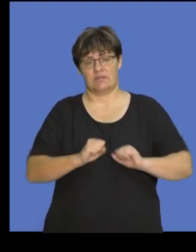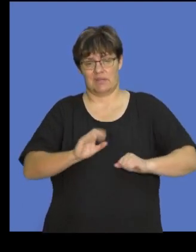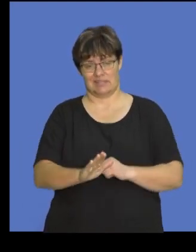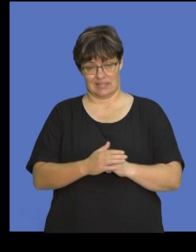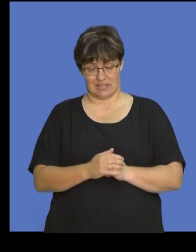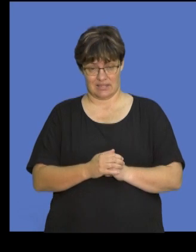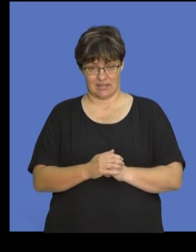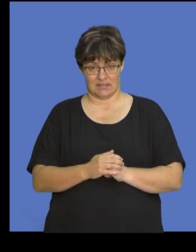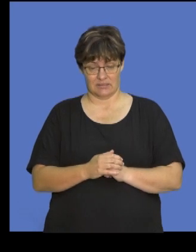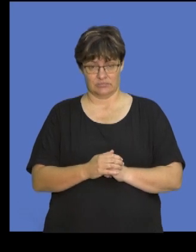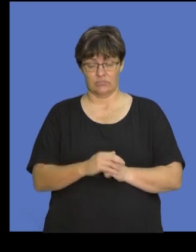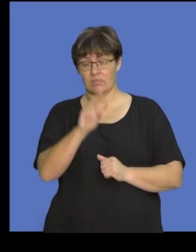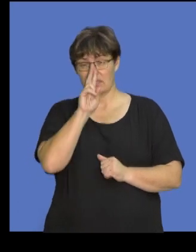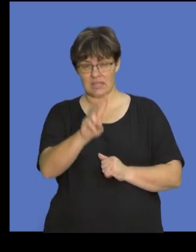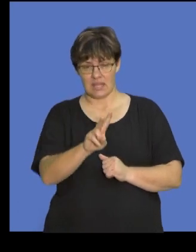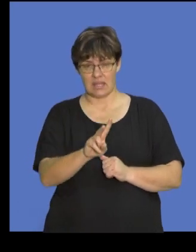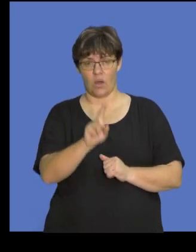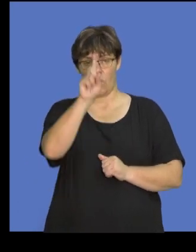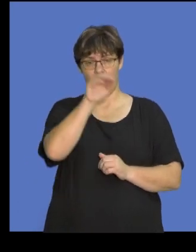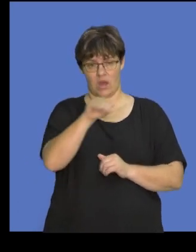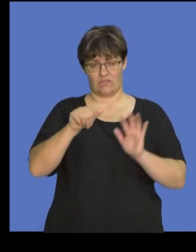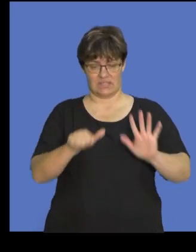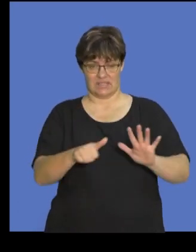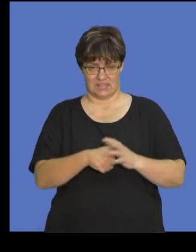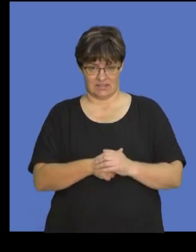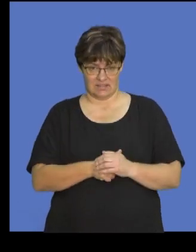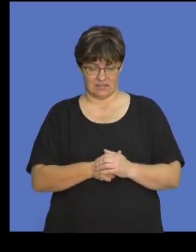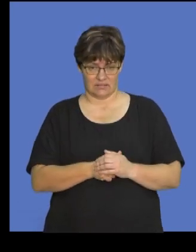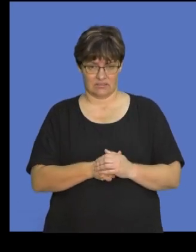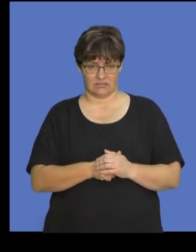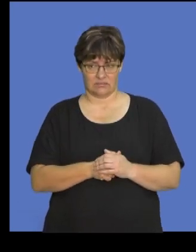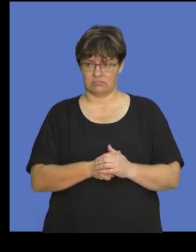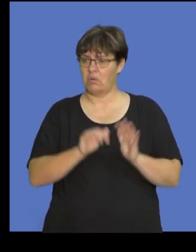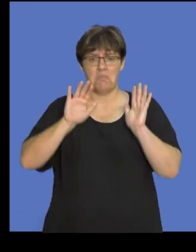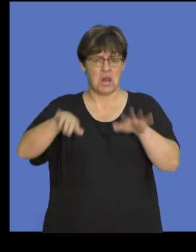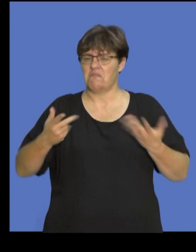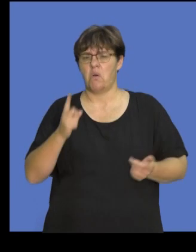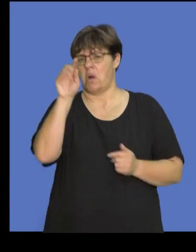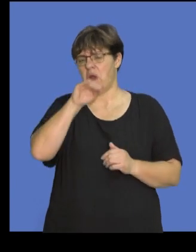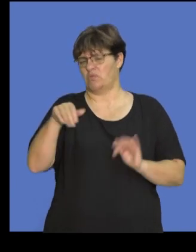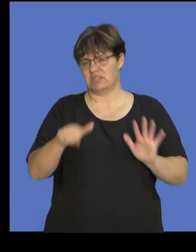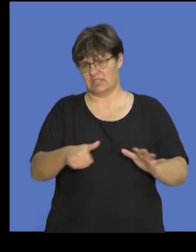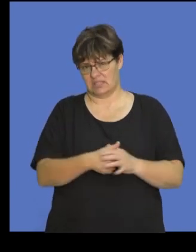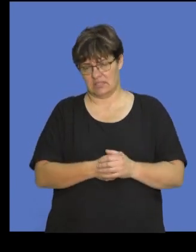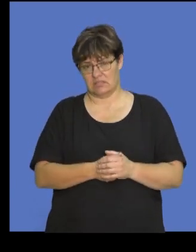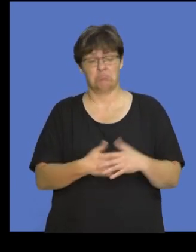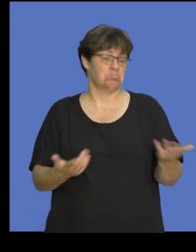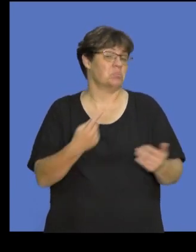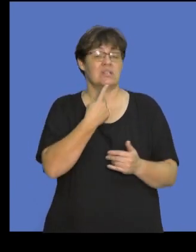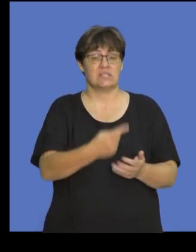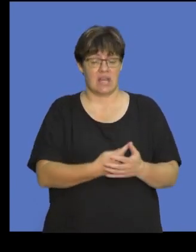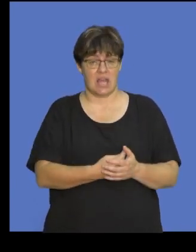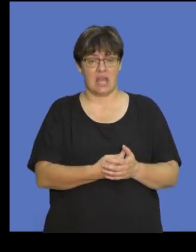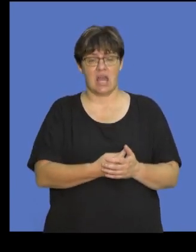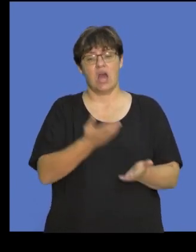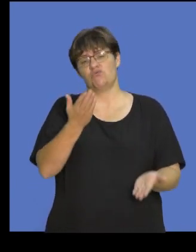space. And if you do that, you'll see it's 1 out of 6. Now, we can leave it as 1 out of 6. We could even